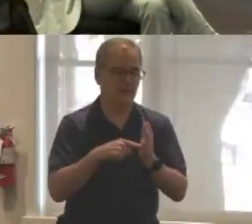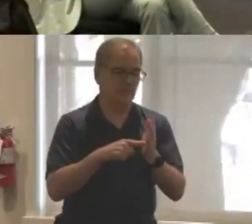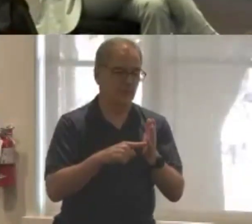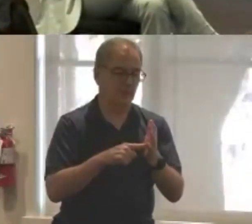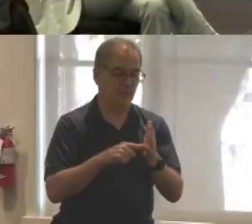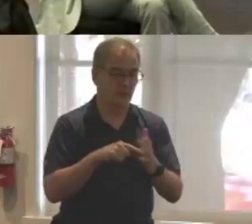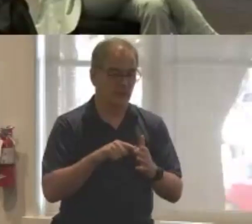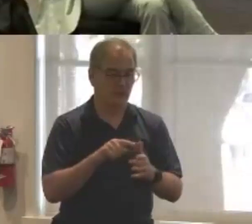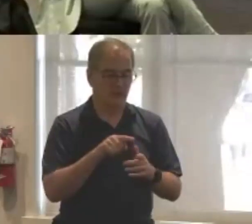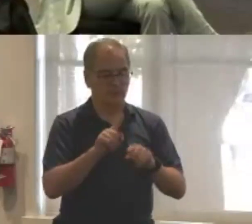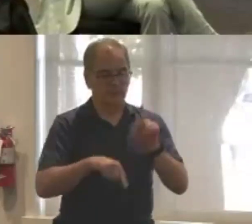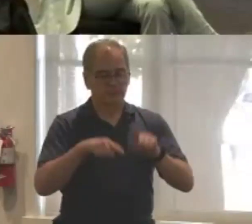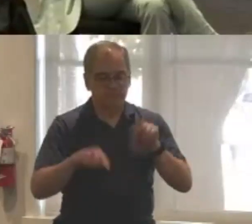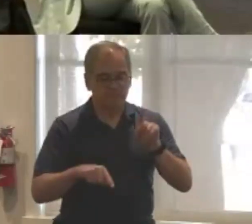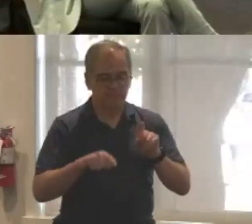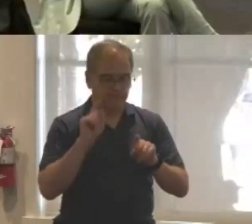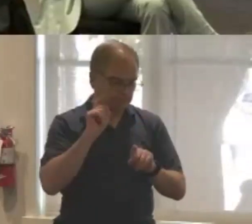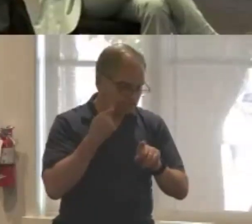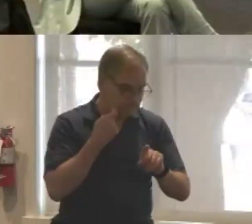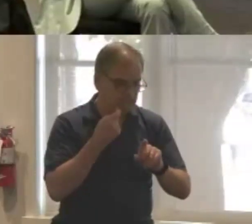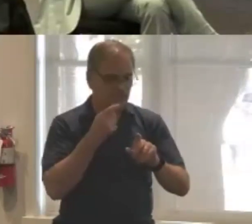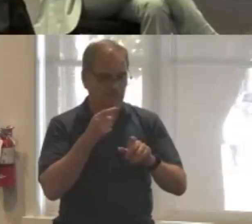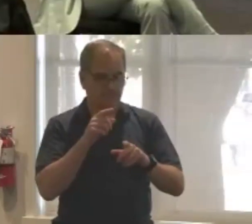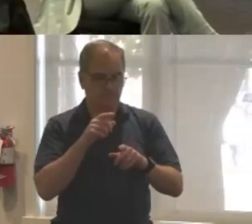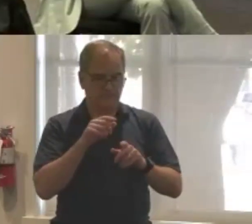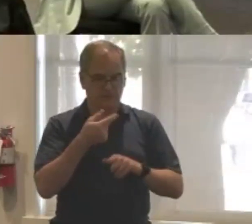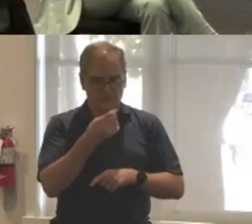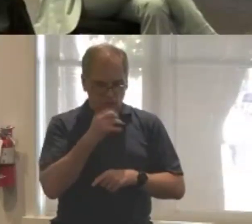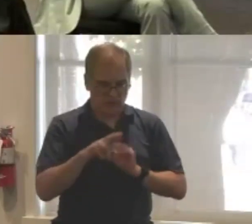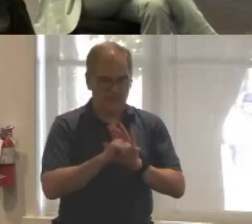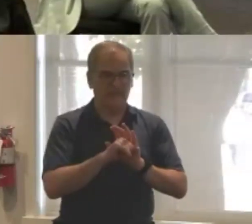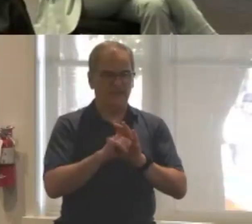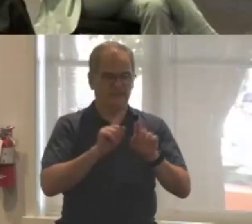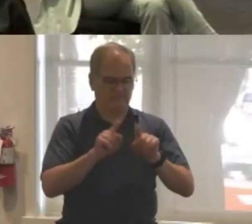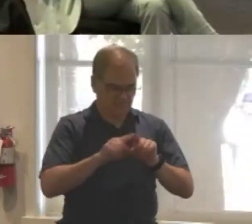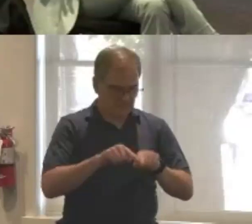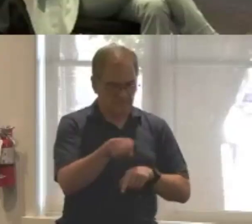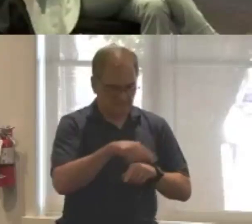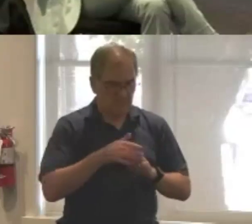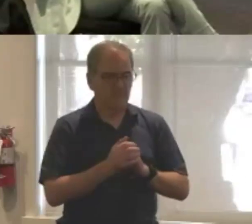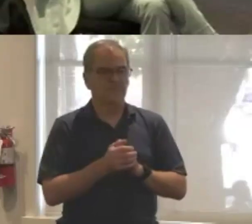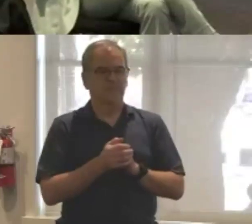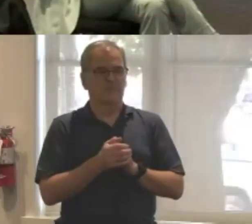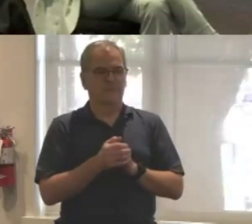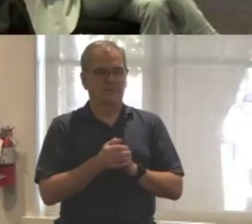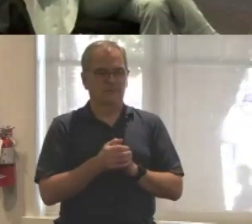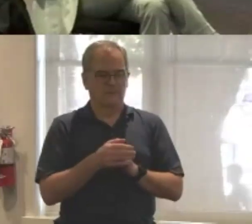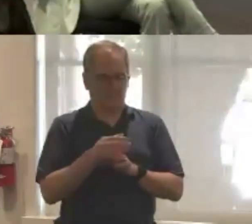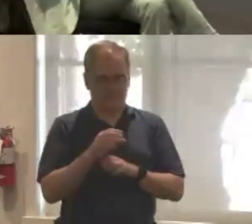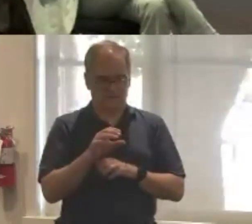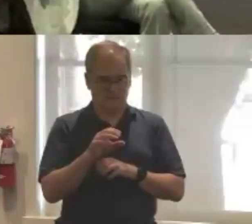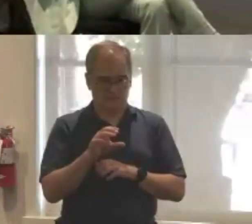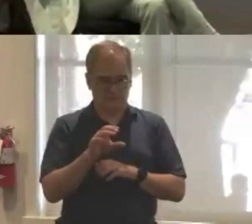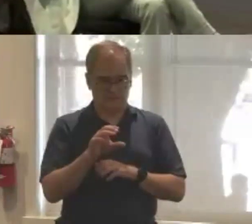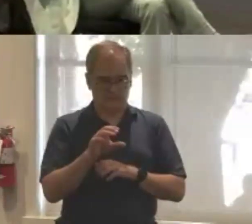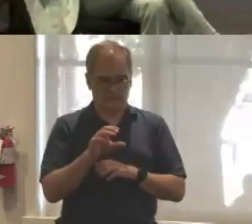and gender identities, different languages, different cultures. I'm going to give a shameless plug to OCASI for this. We have the